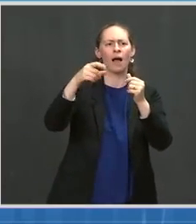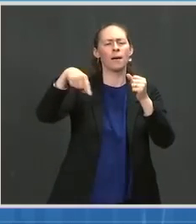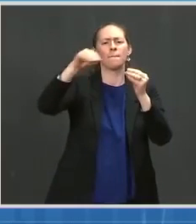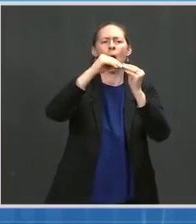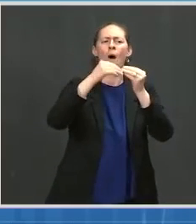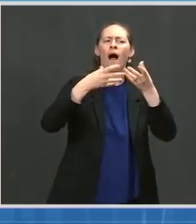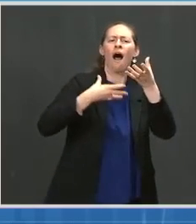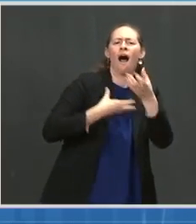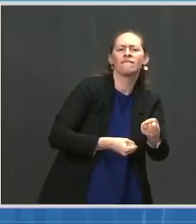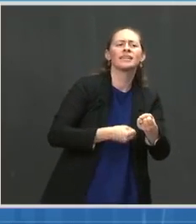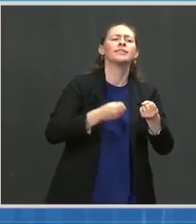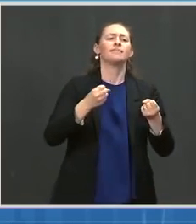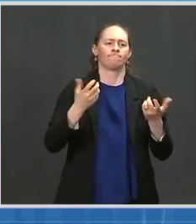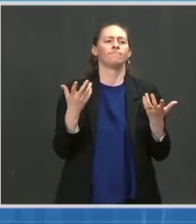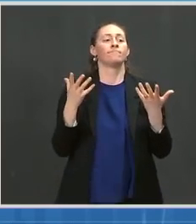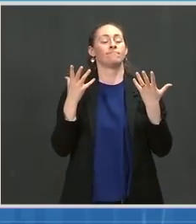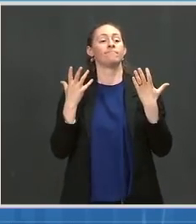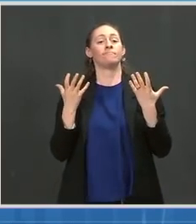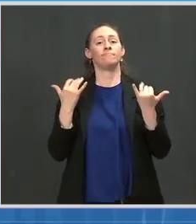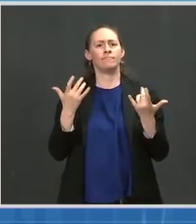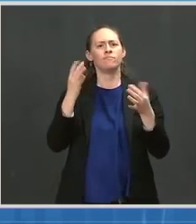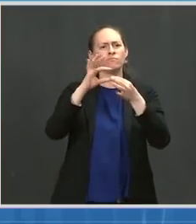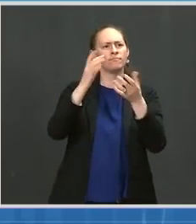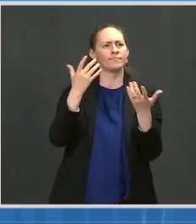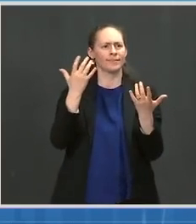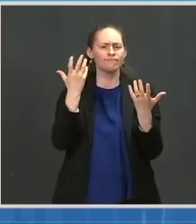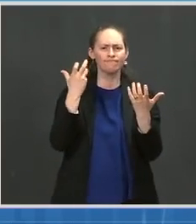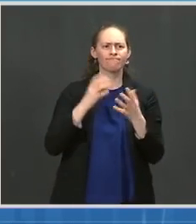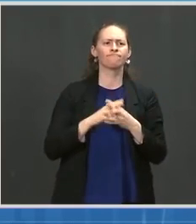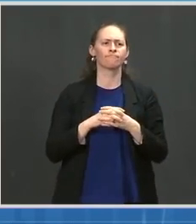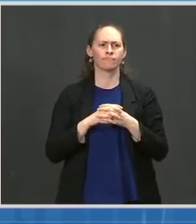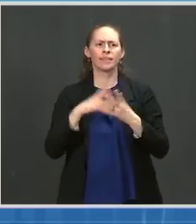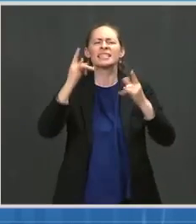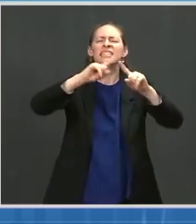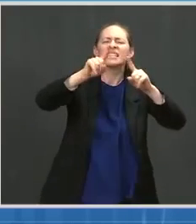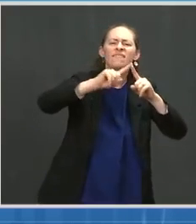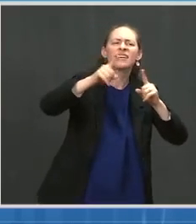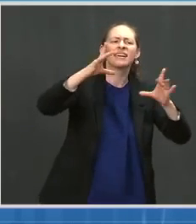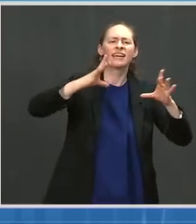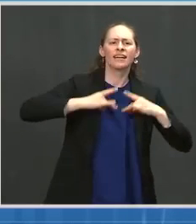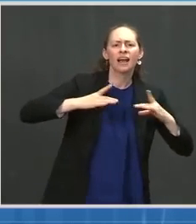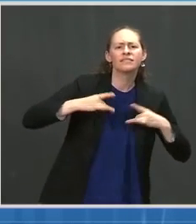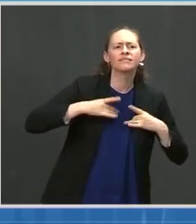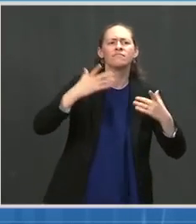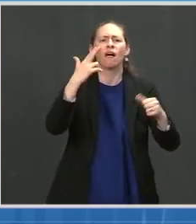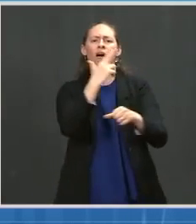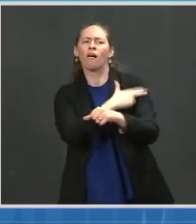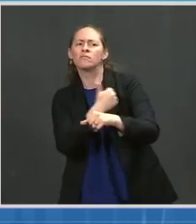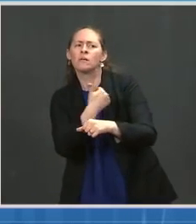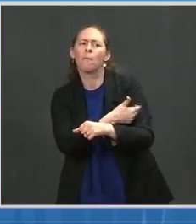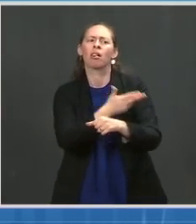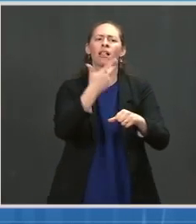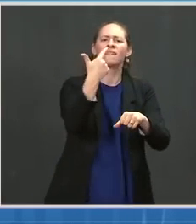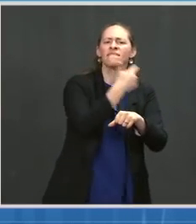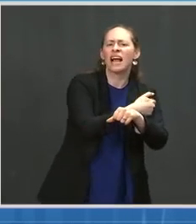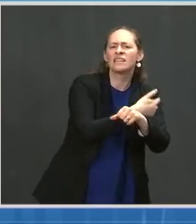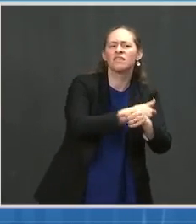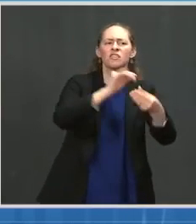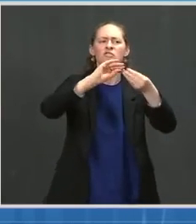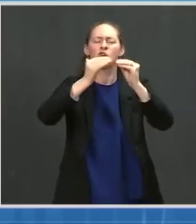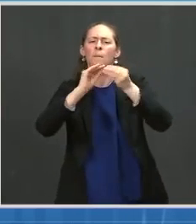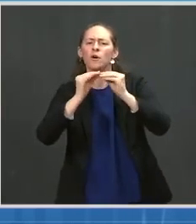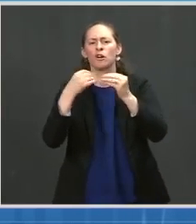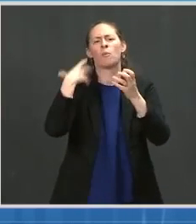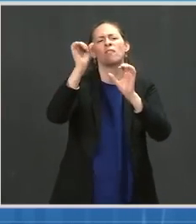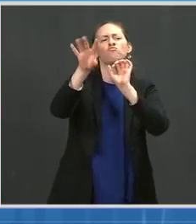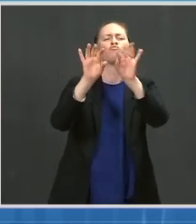the COVID pandemic. We've talked about it in terms of cases and hospitalizations and vaccination numbers. But I want to start today just by sharing